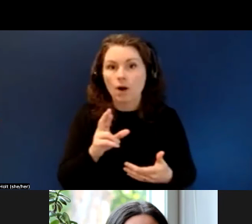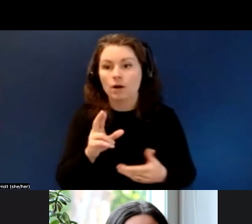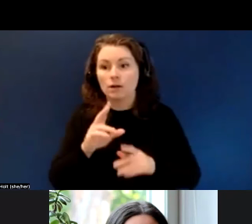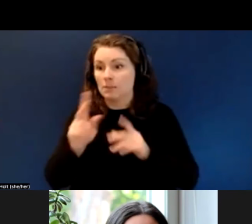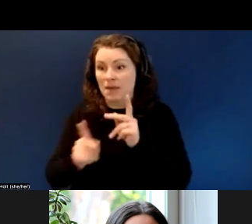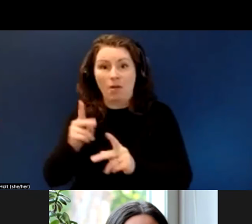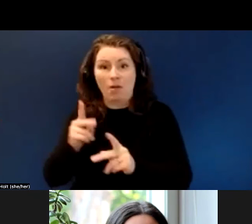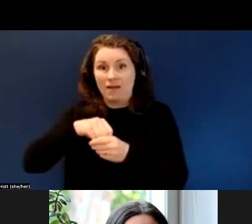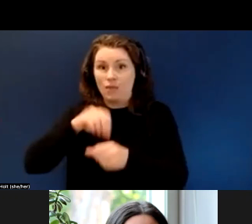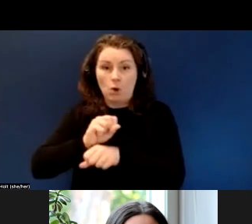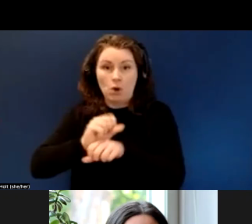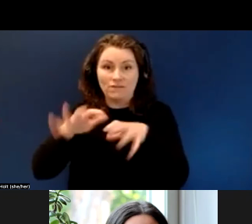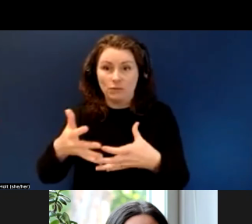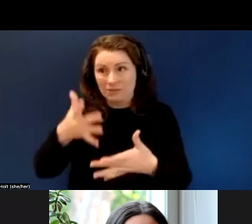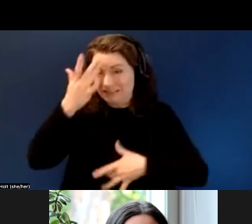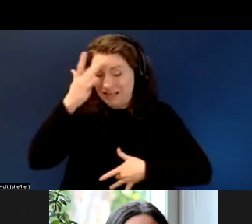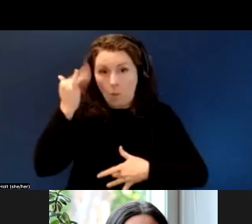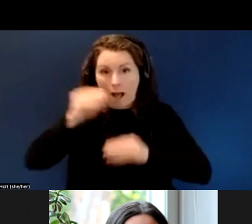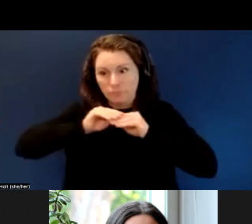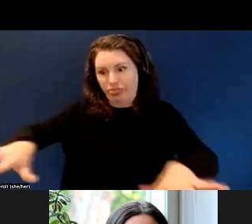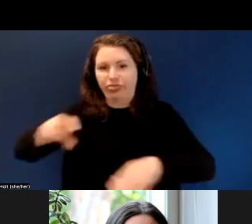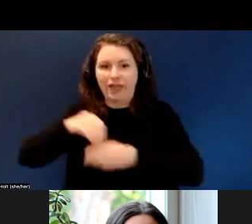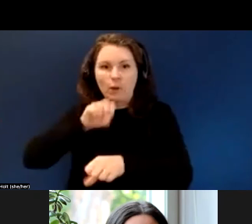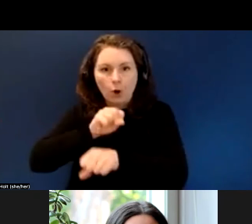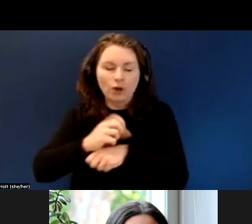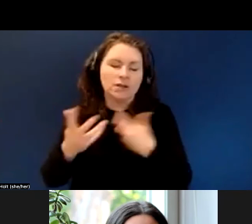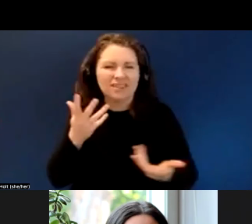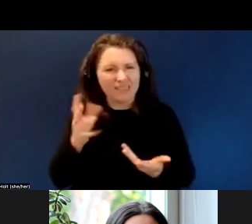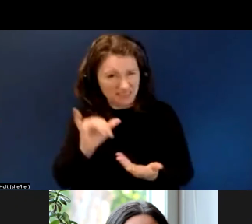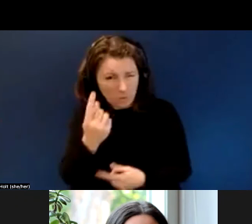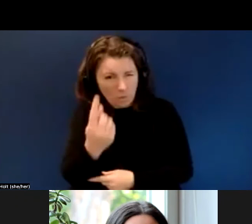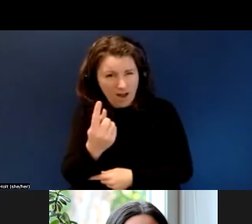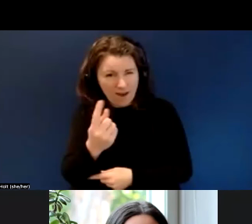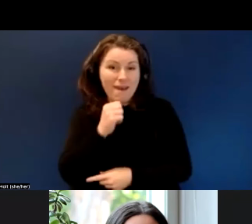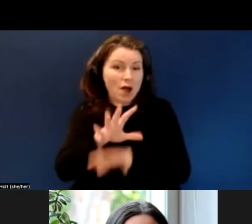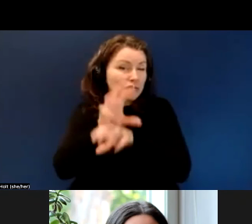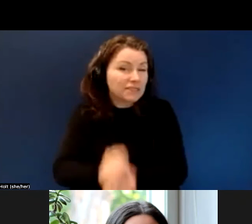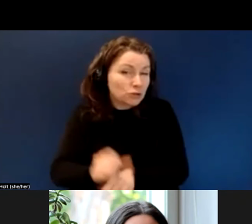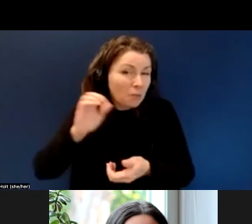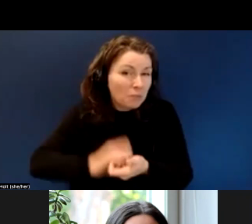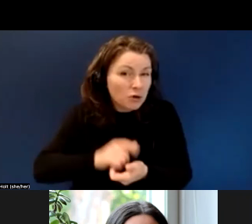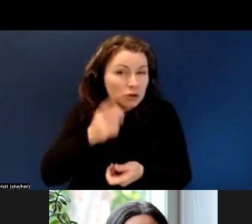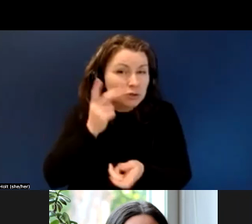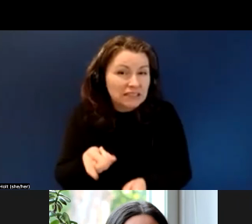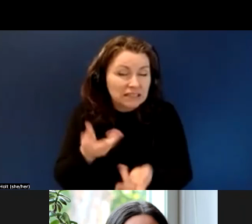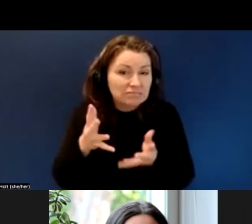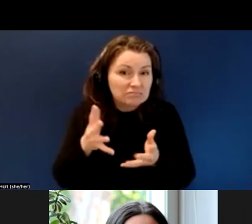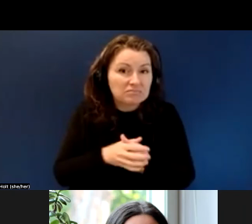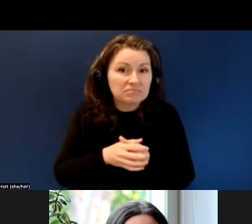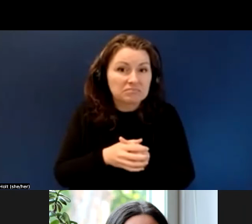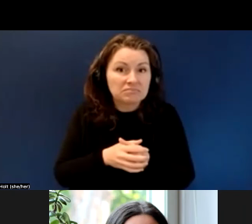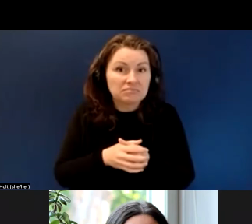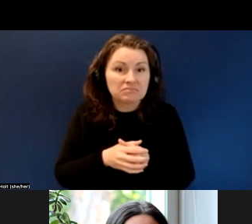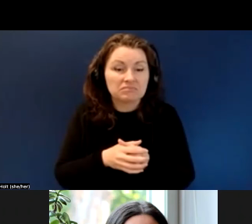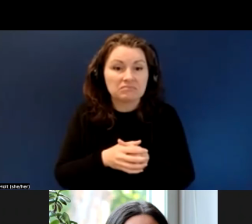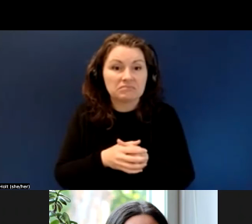is out with a shared illness? I'm just curious if that's been one of the non-traditional partners that you've seen work on this